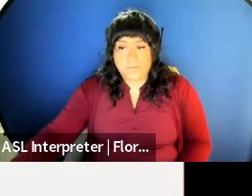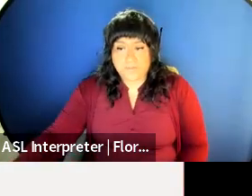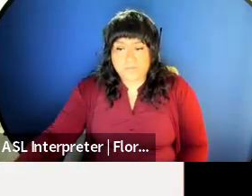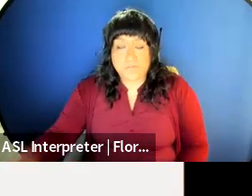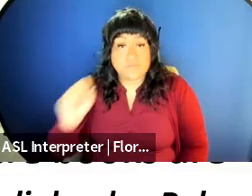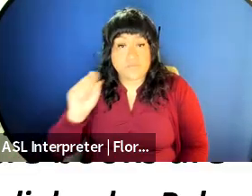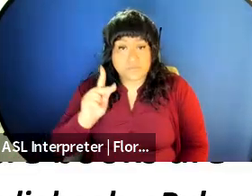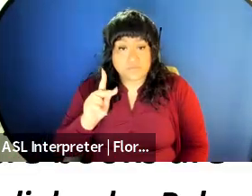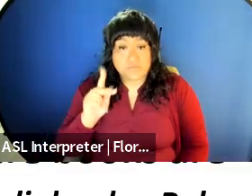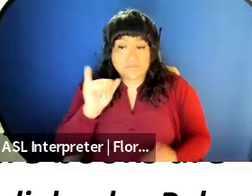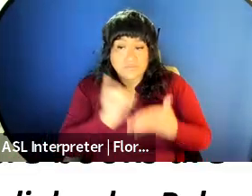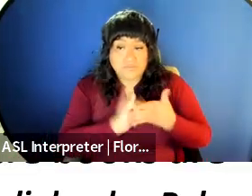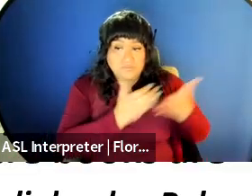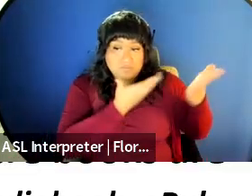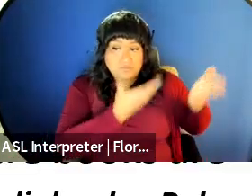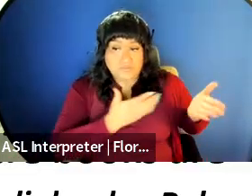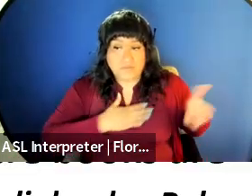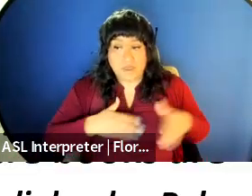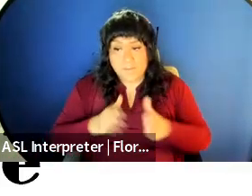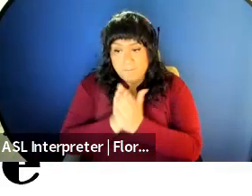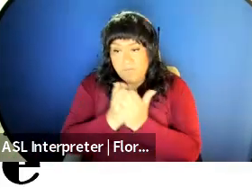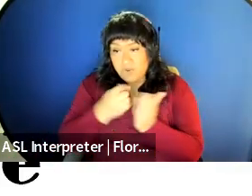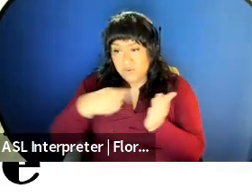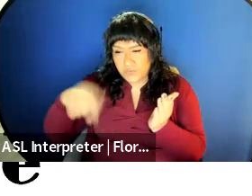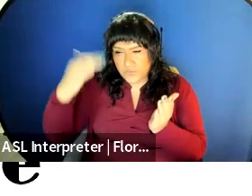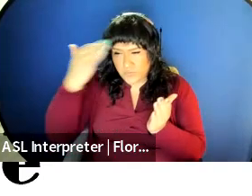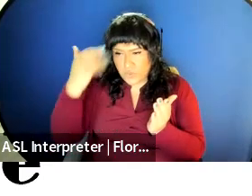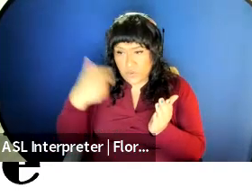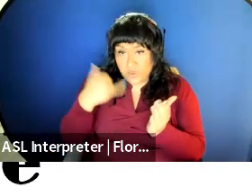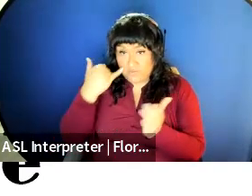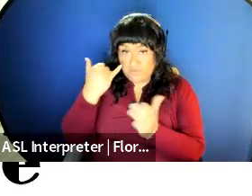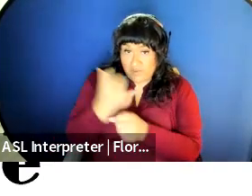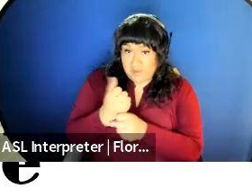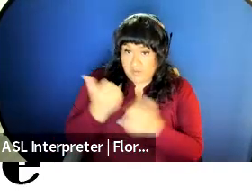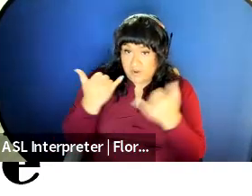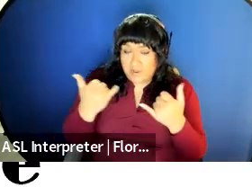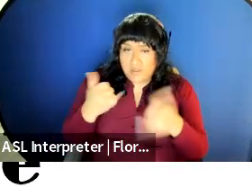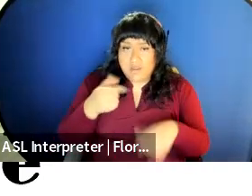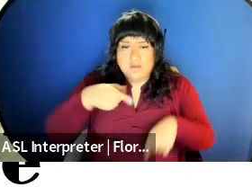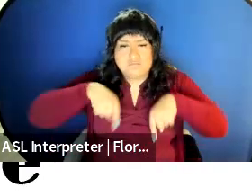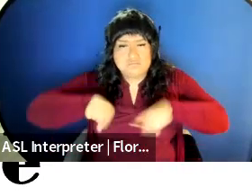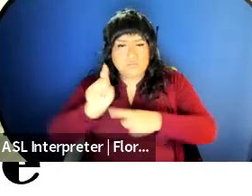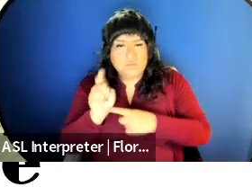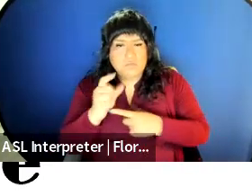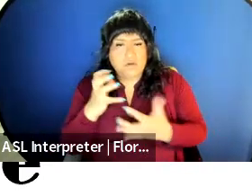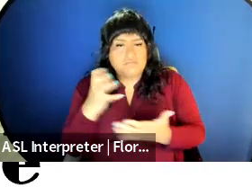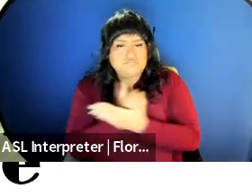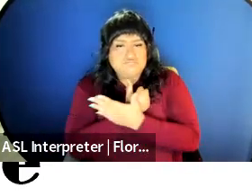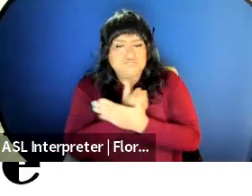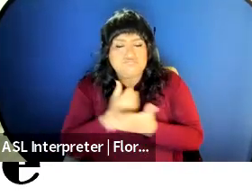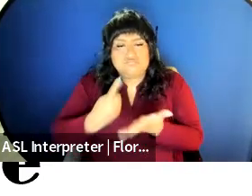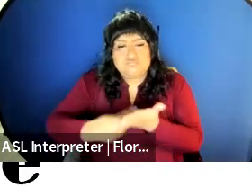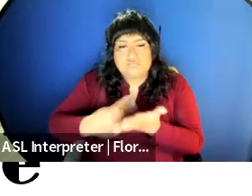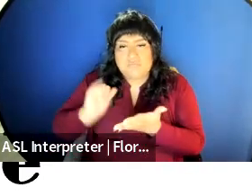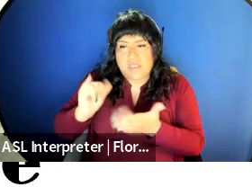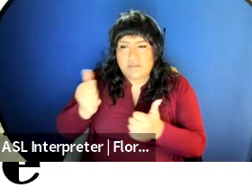Okay, so that's my book, just so you know, and you can get it anywhere right now. So just momentarily, you know, I want to talk about that dominant public